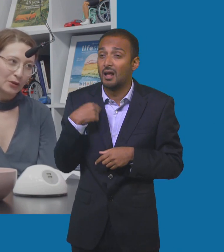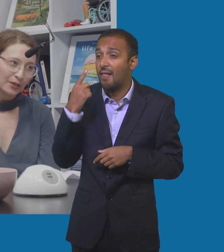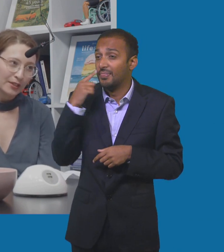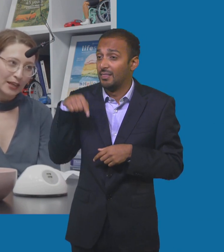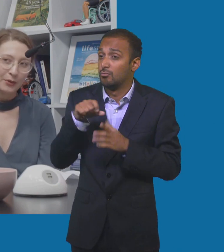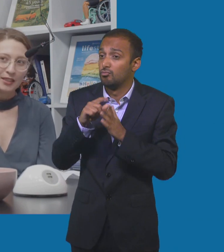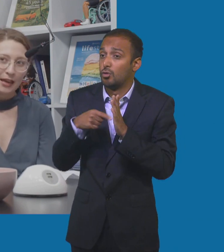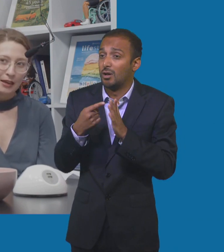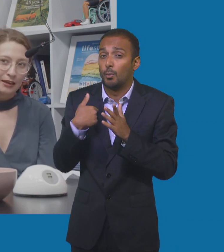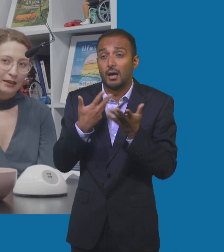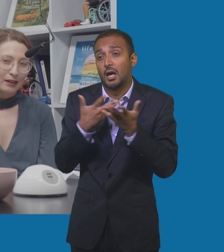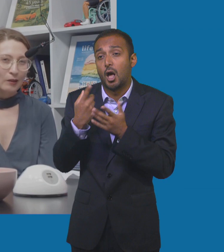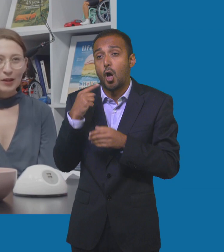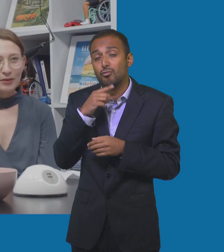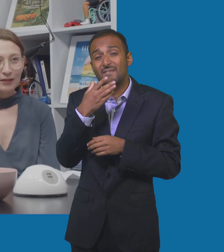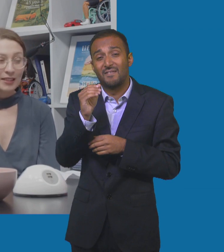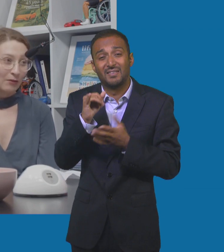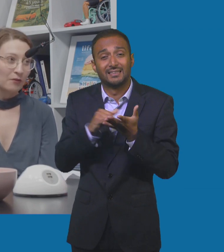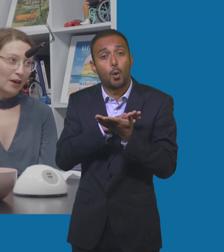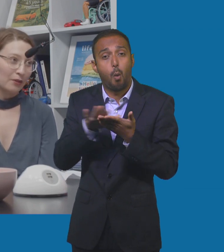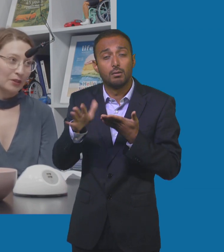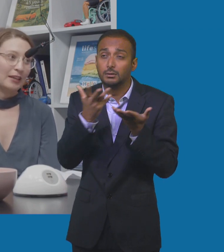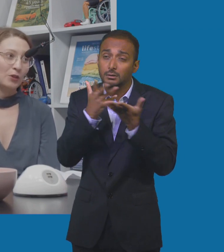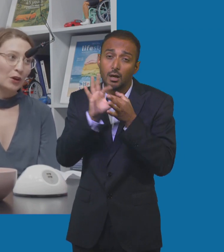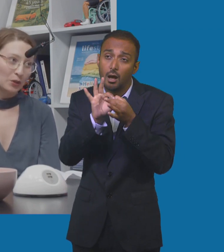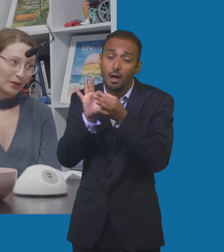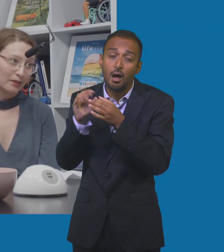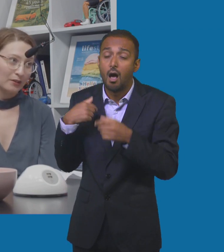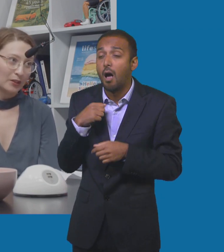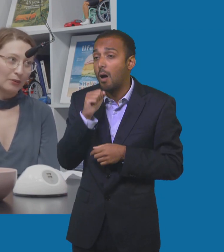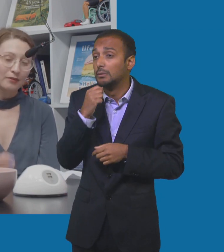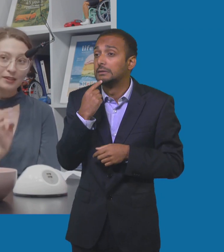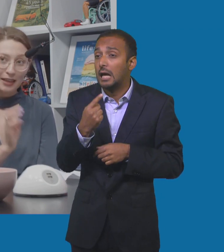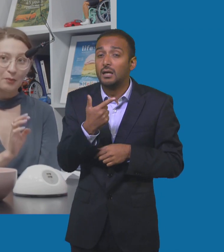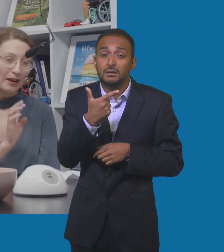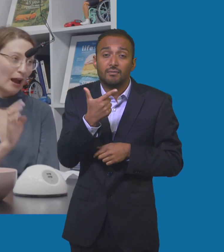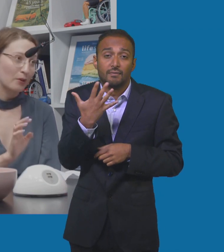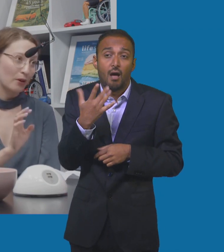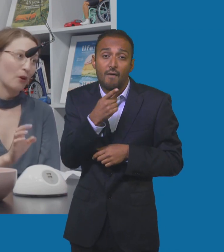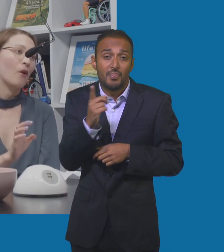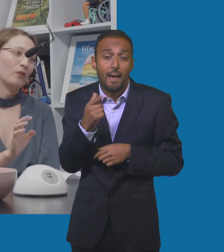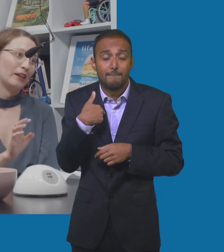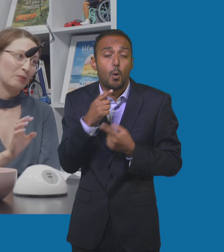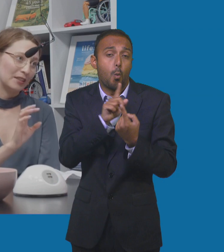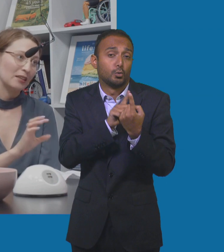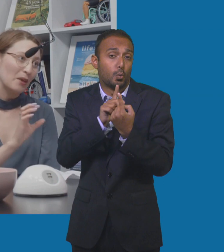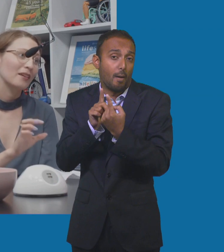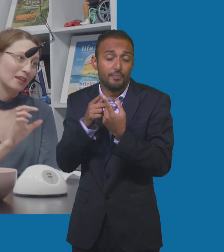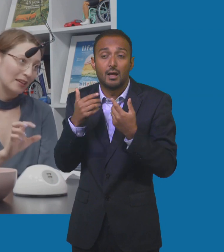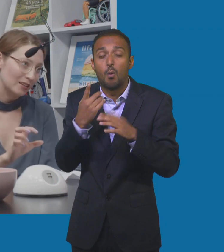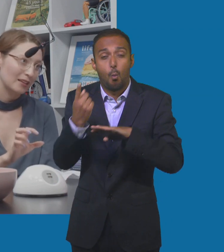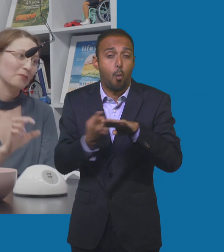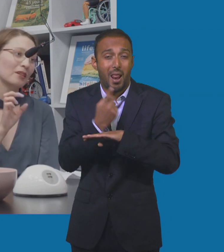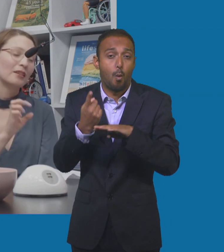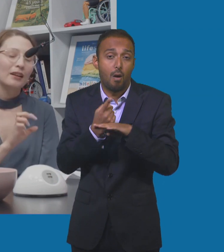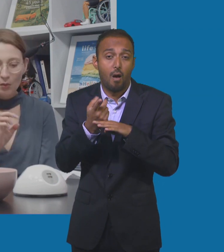150 stakeholders, and I would say maybe around like 75 of those I engaged one-to-one. So I would set up an hour-long call and basically make